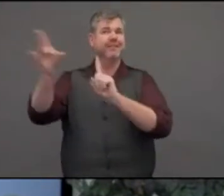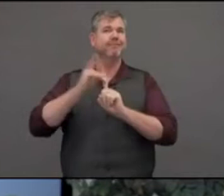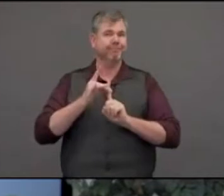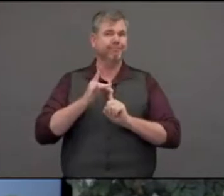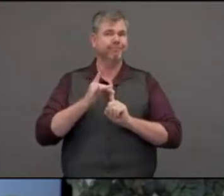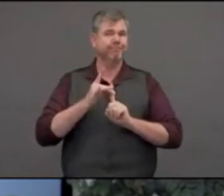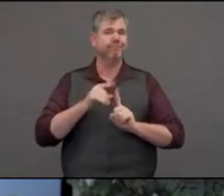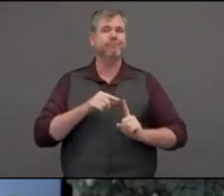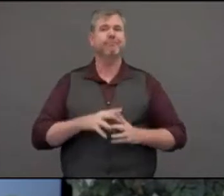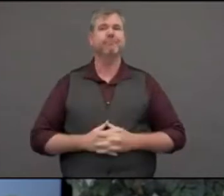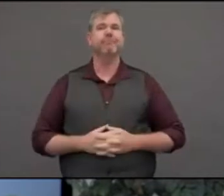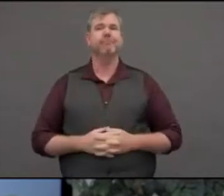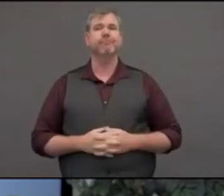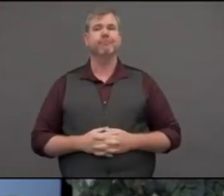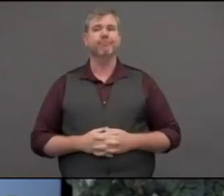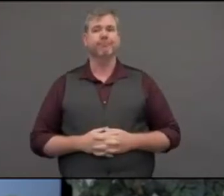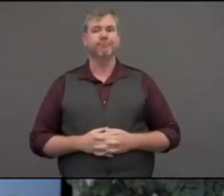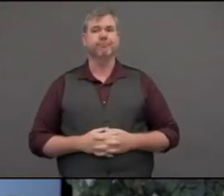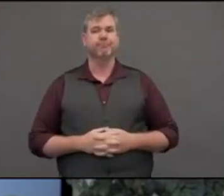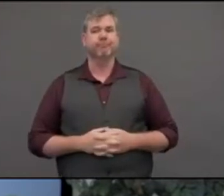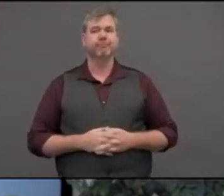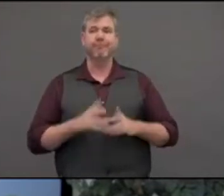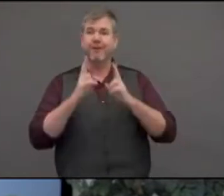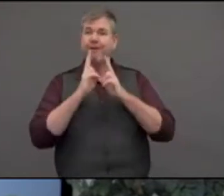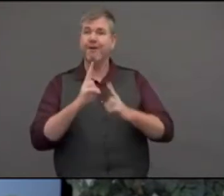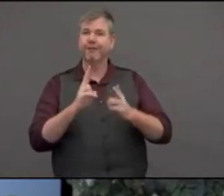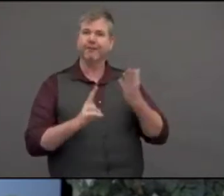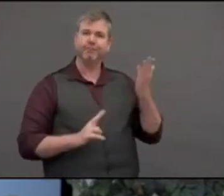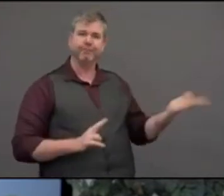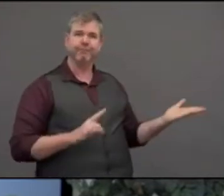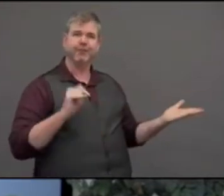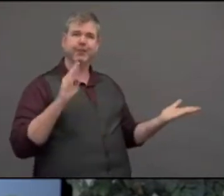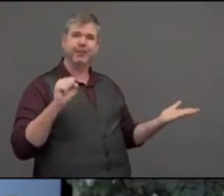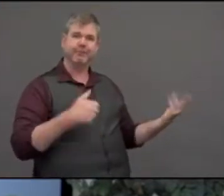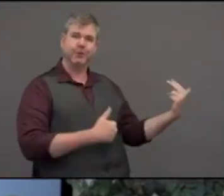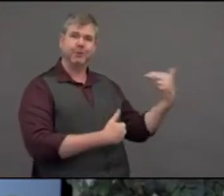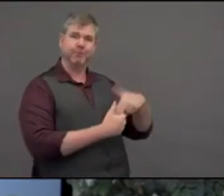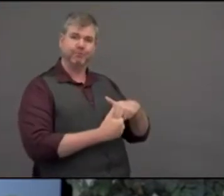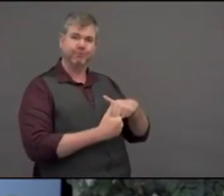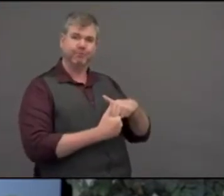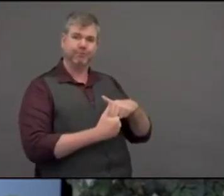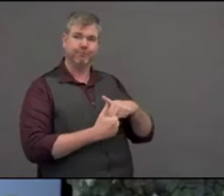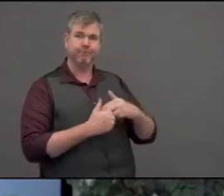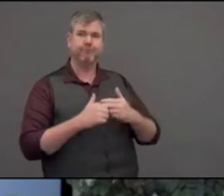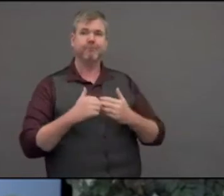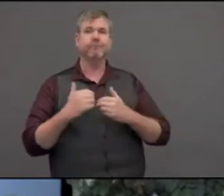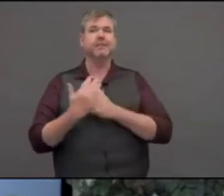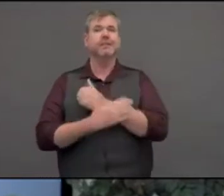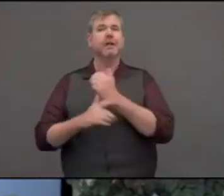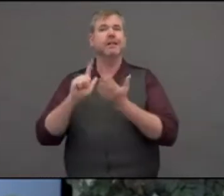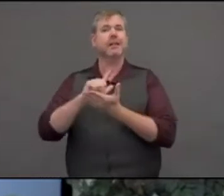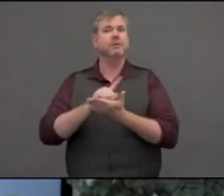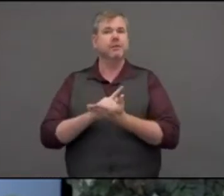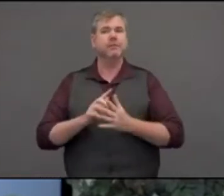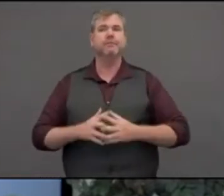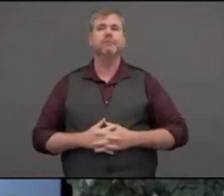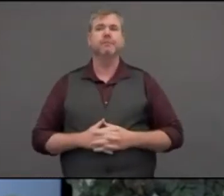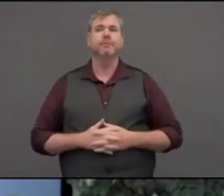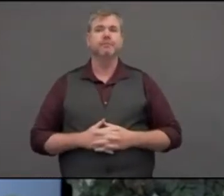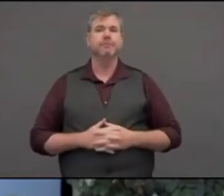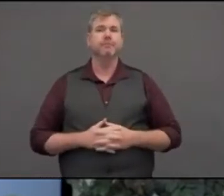very honored to welcome James Williams, who is the County Counsel and one of the directors of the Emergency Operations